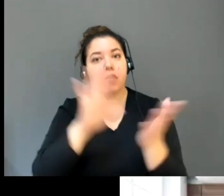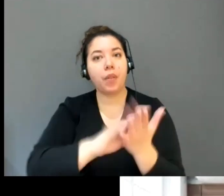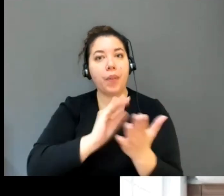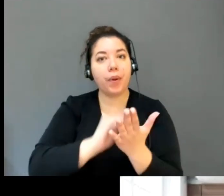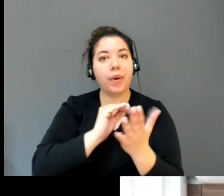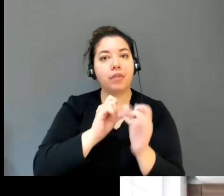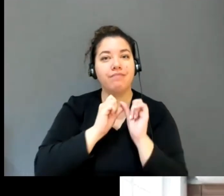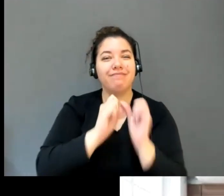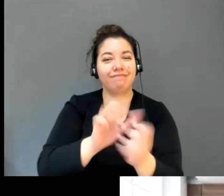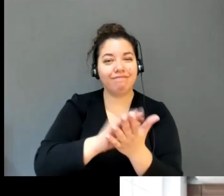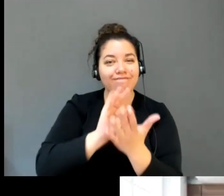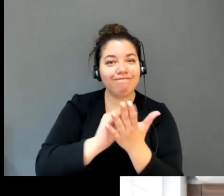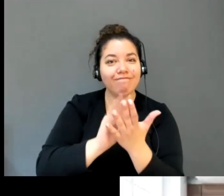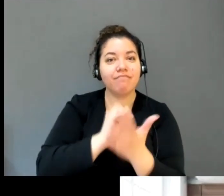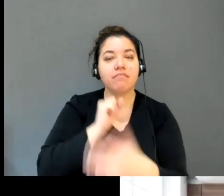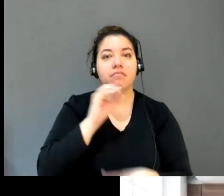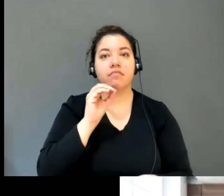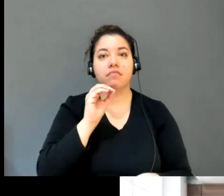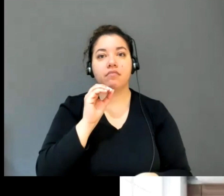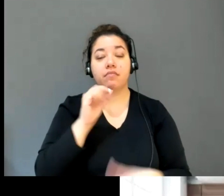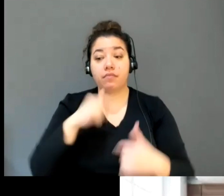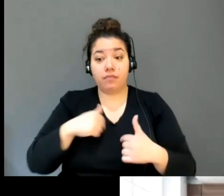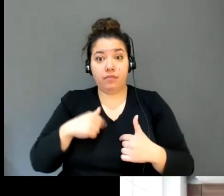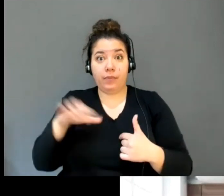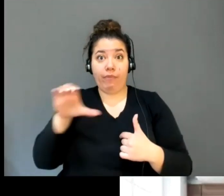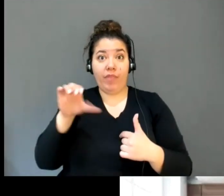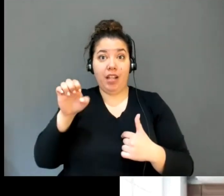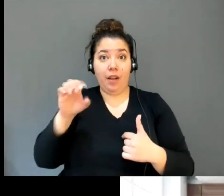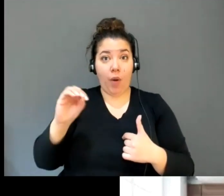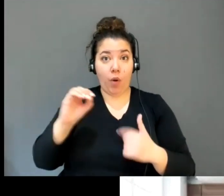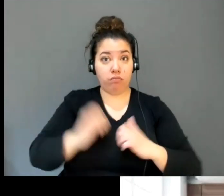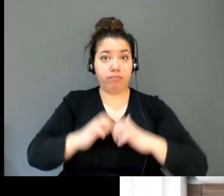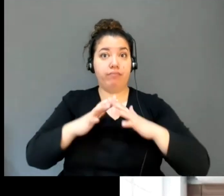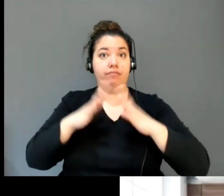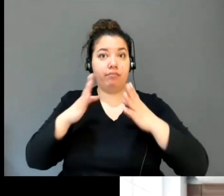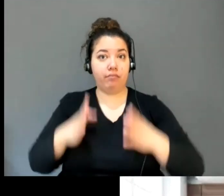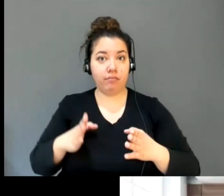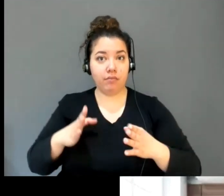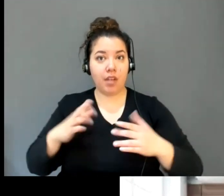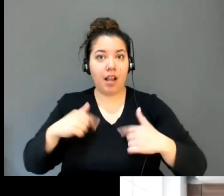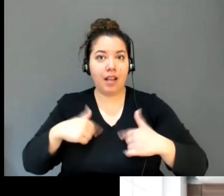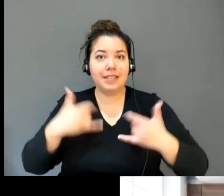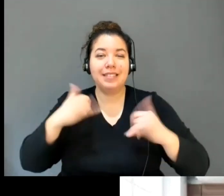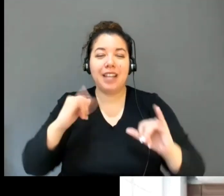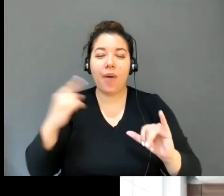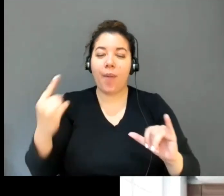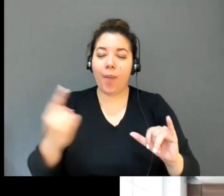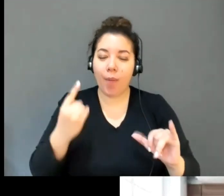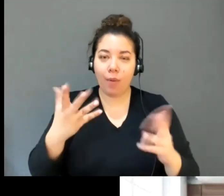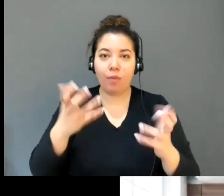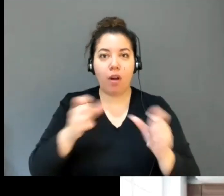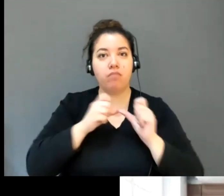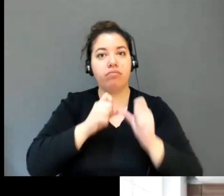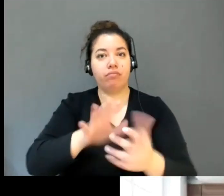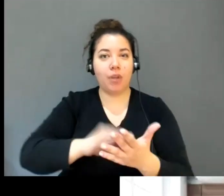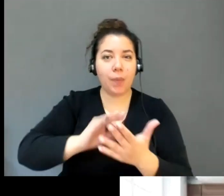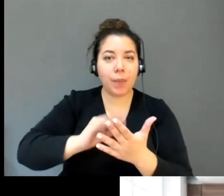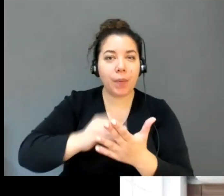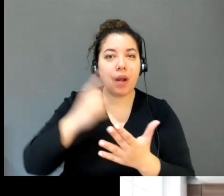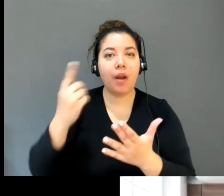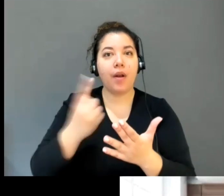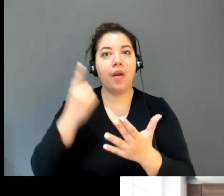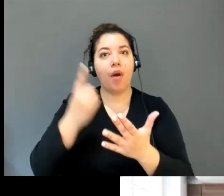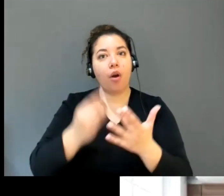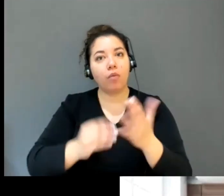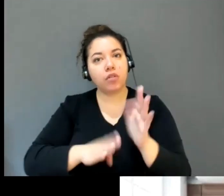There's never, even I as the CEO, like to find myself always learning and always growing and always